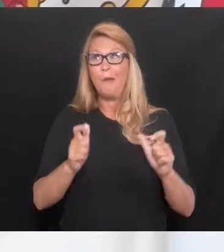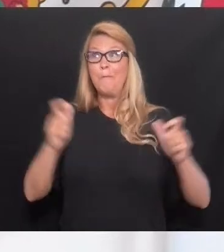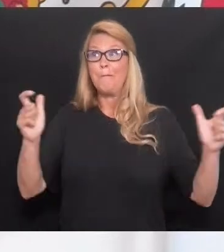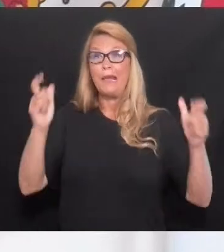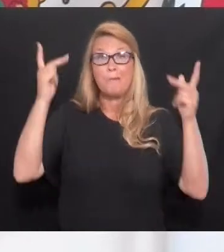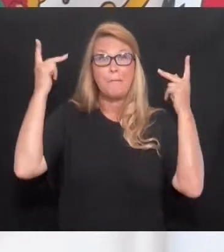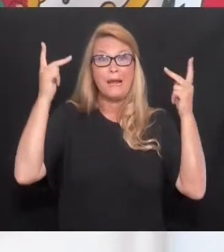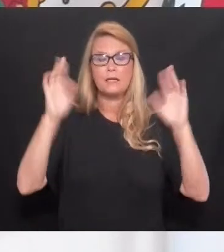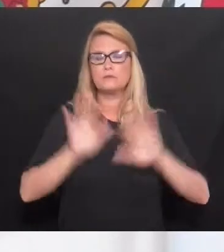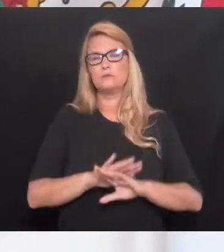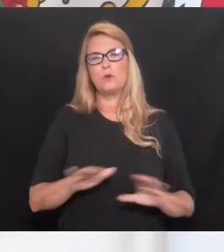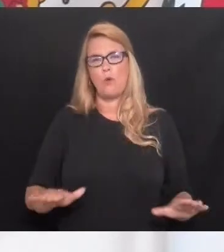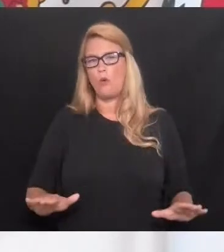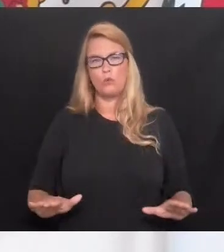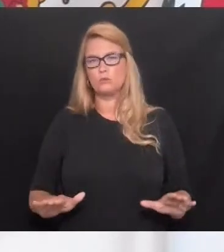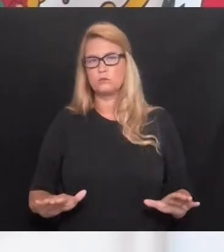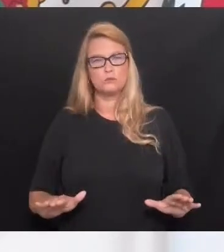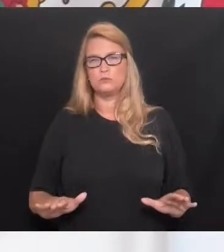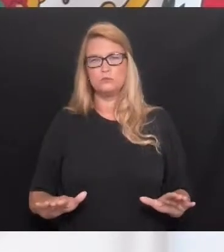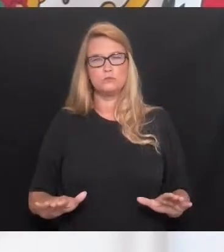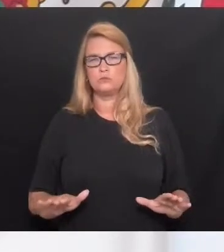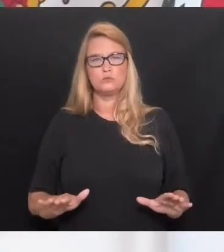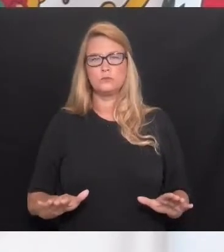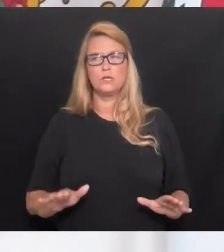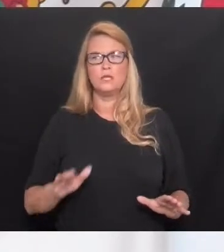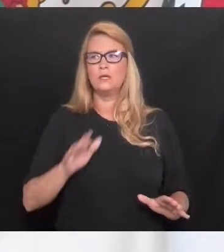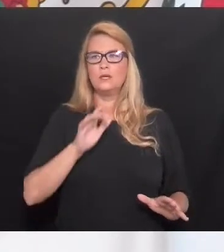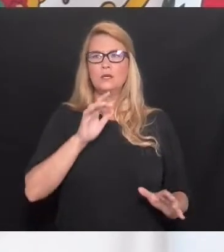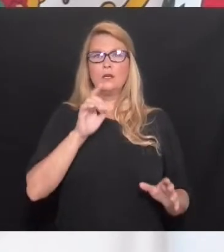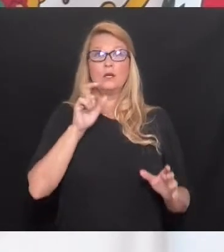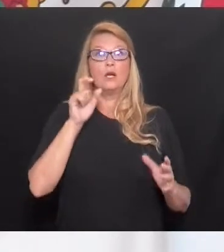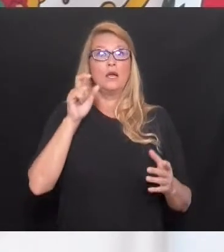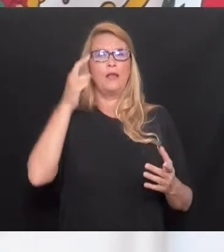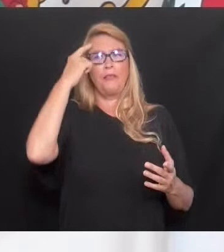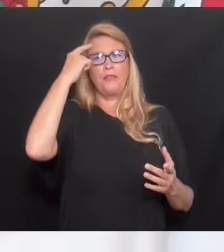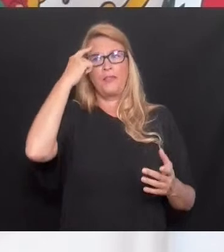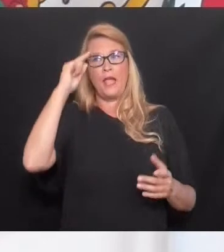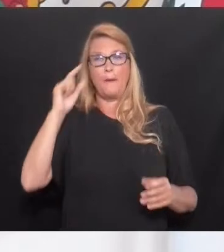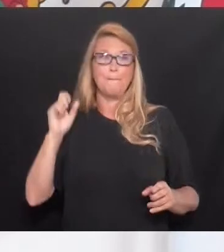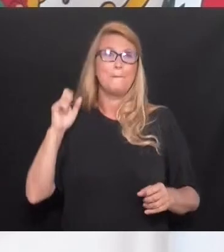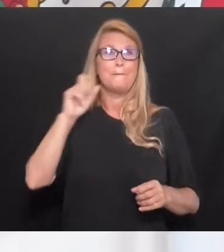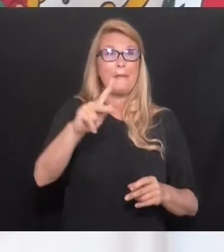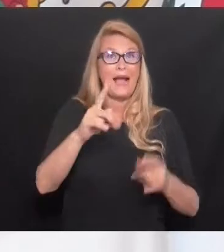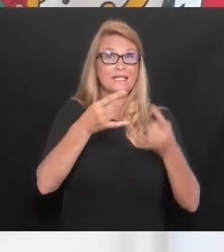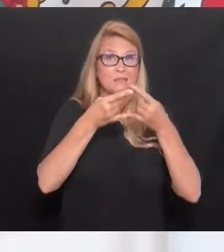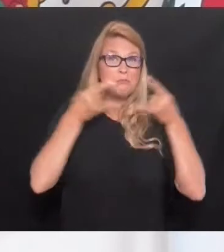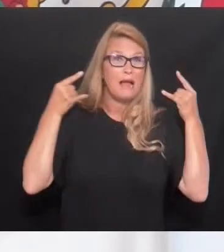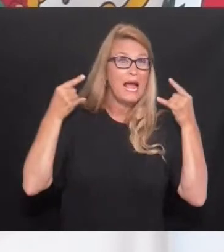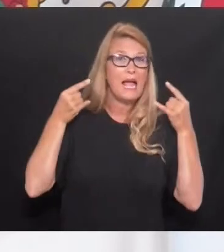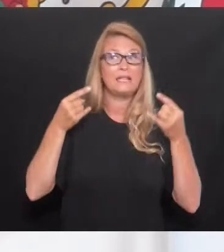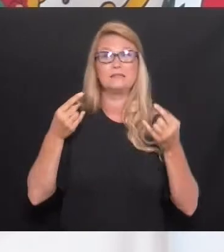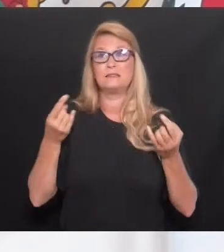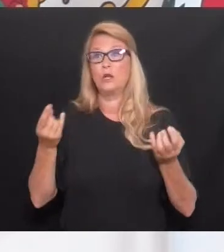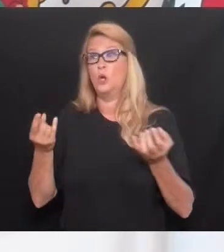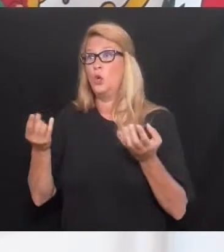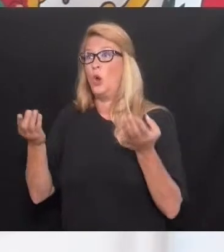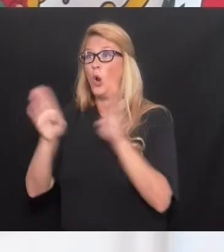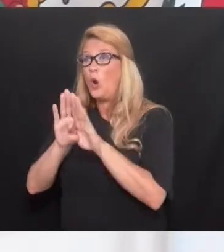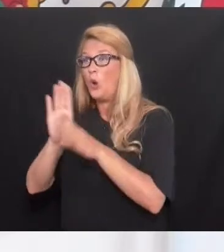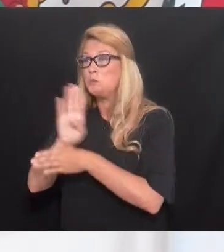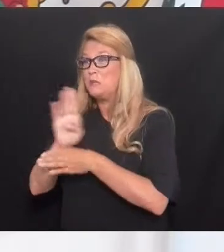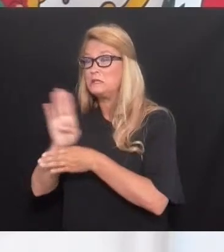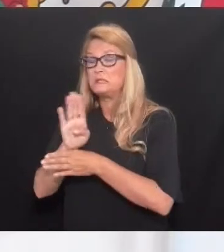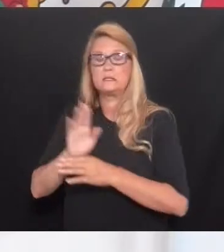of the imagination, no cause, in my opinion, to start thinking we're going to run back and put our mask on or we're going to close this down or whatever and that